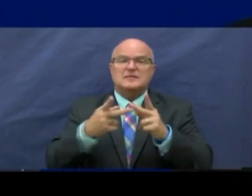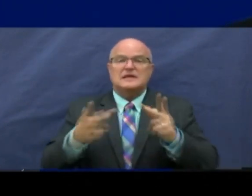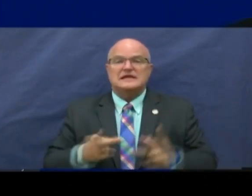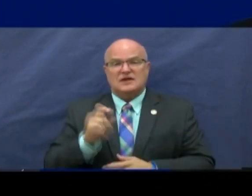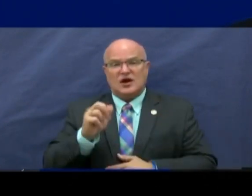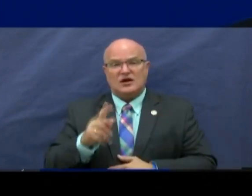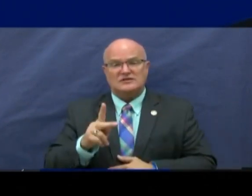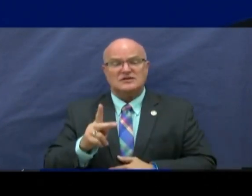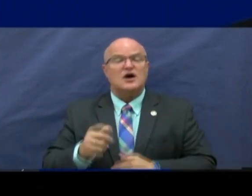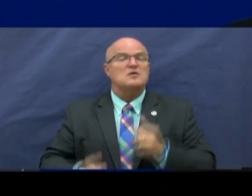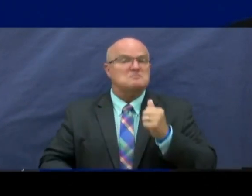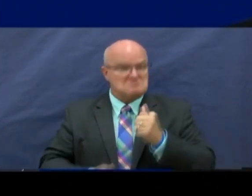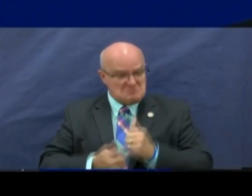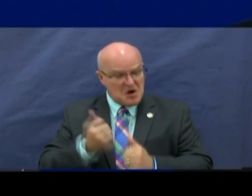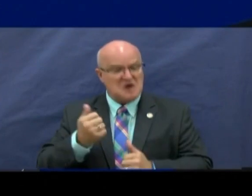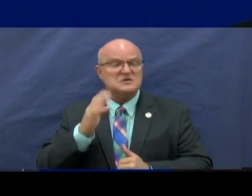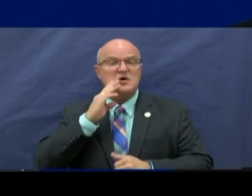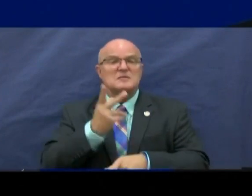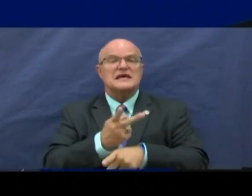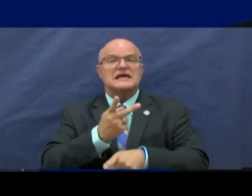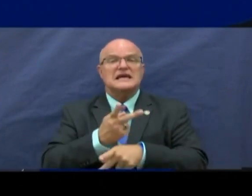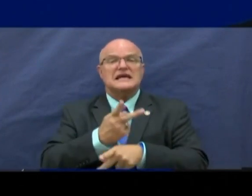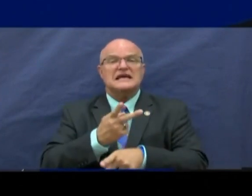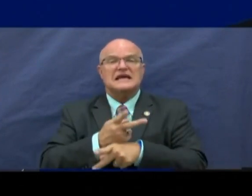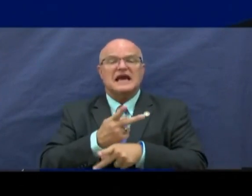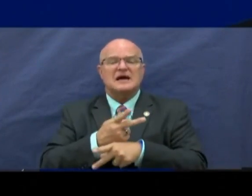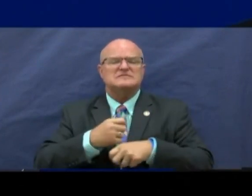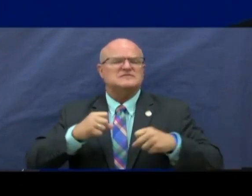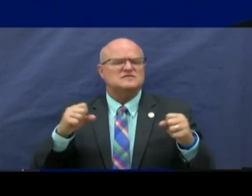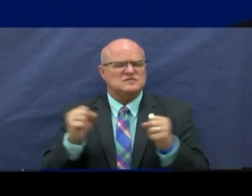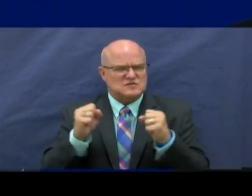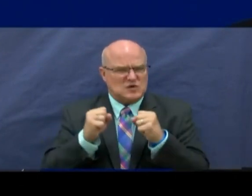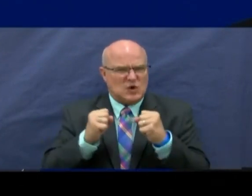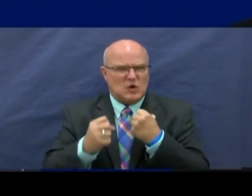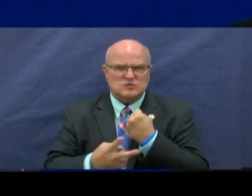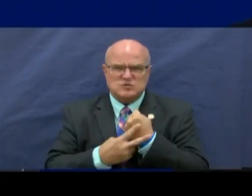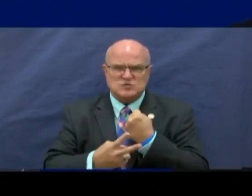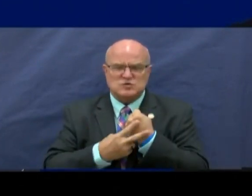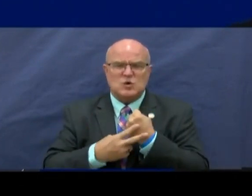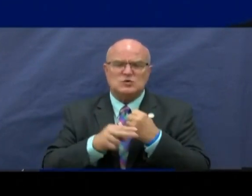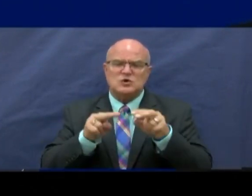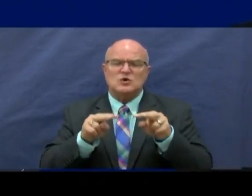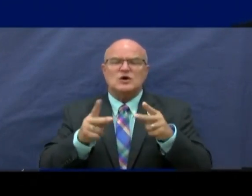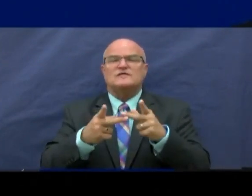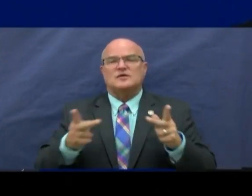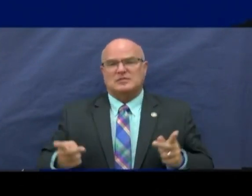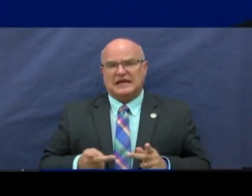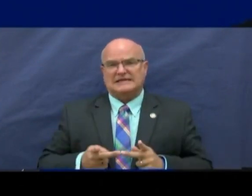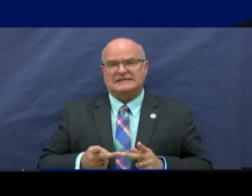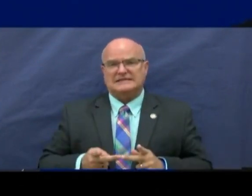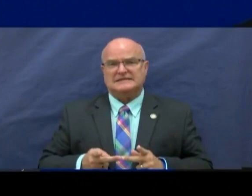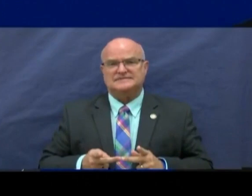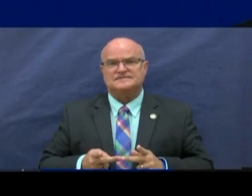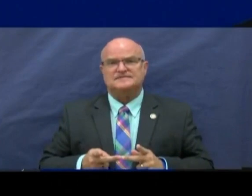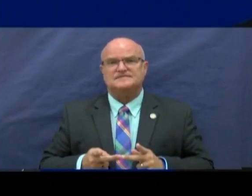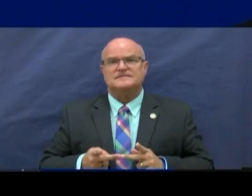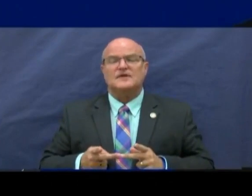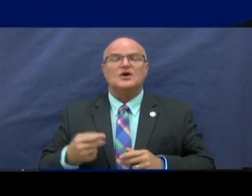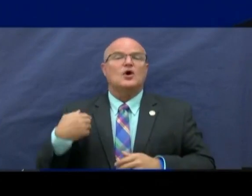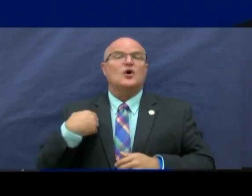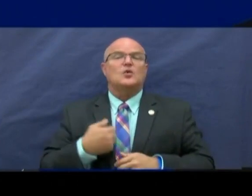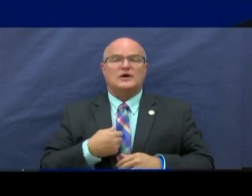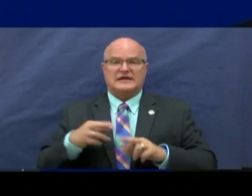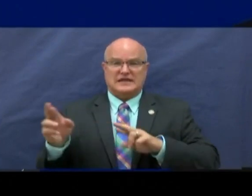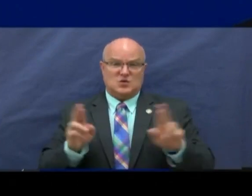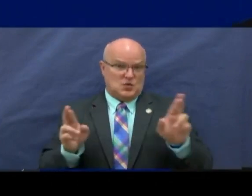than likely, these vaccines will need to be kept at ultra-cold storage, and we're looking for sites to do that. So we are in